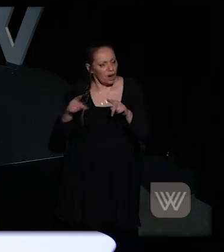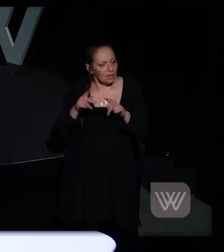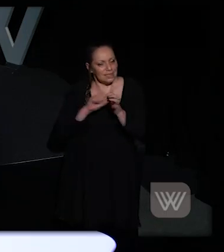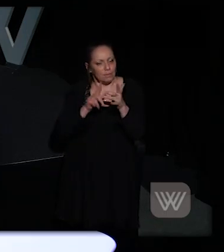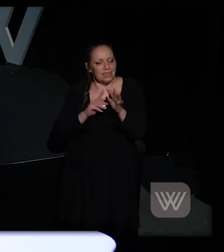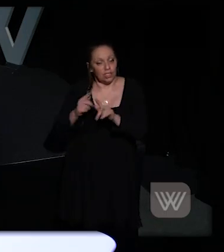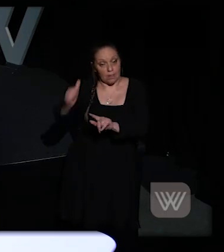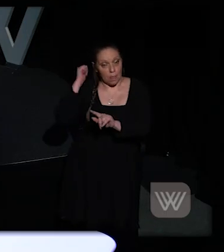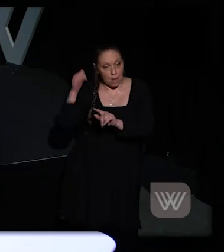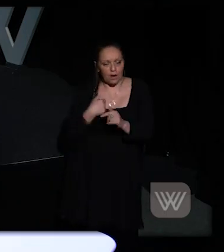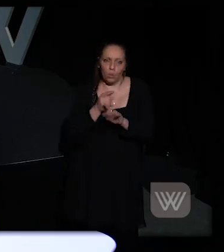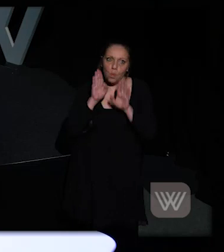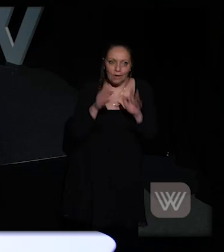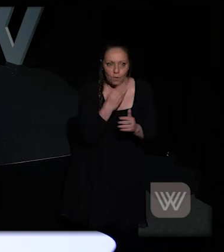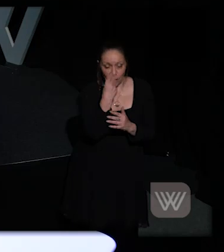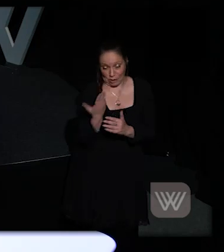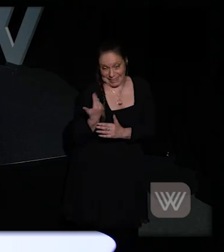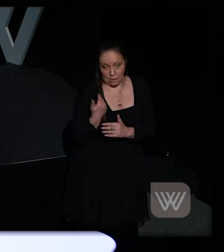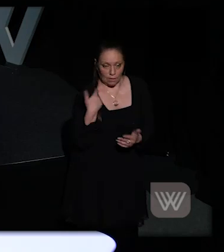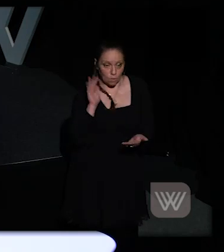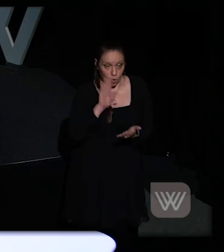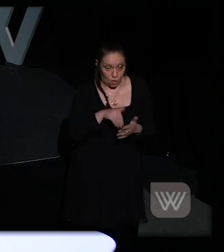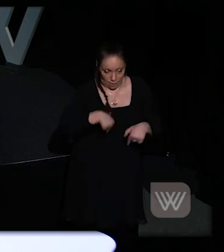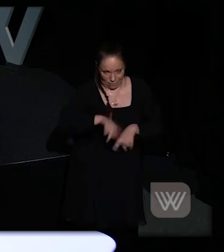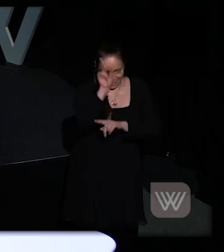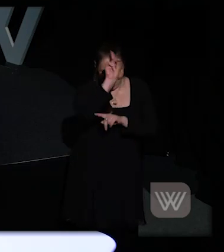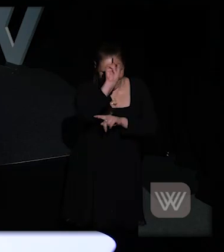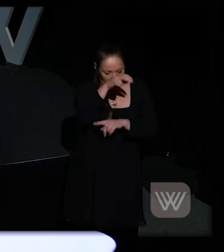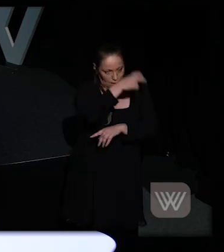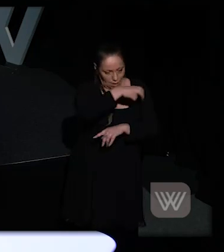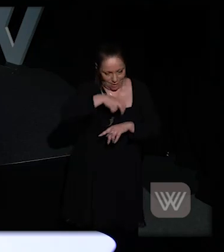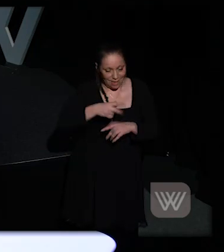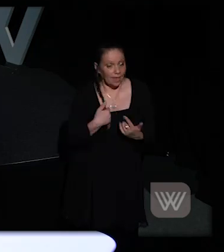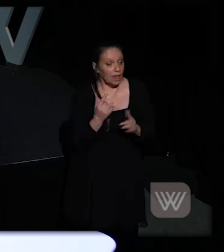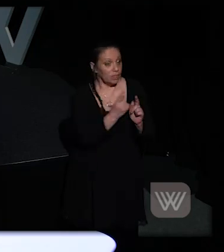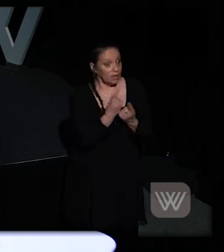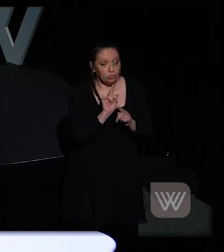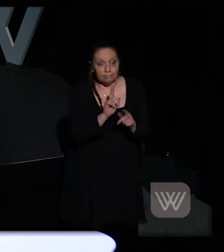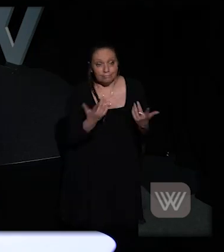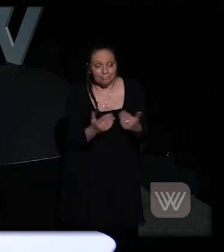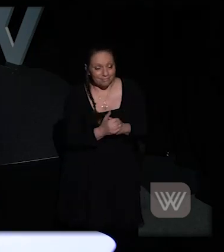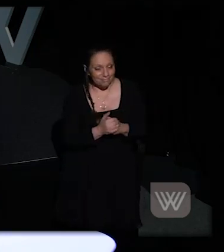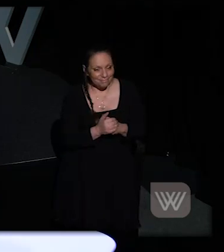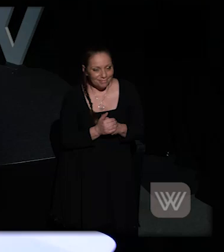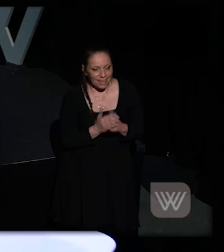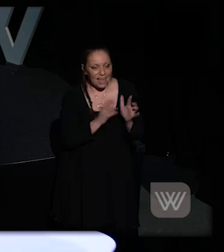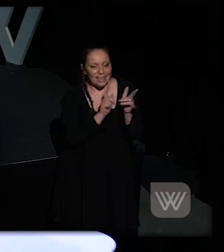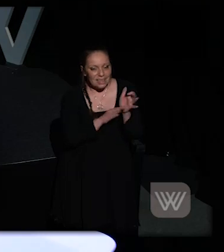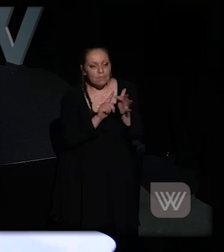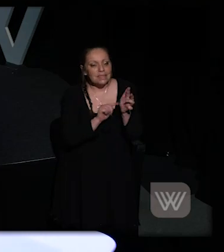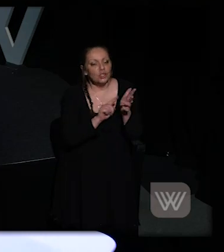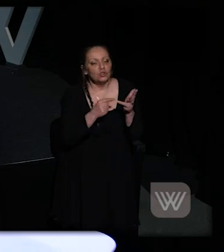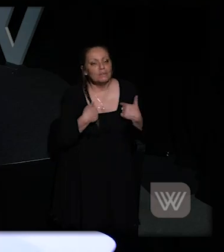being sent to me. I just got one right before we came on stage today. And the thing is, it's a message to me